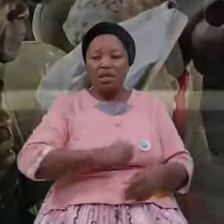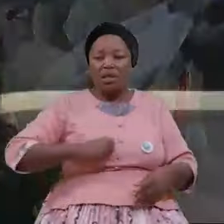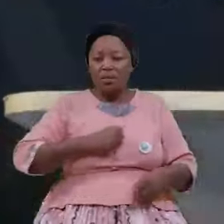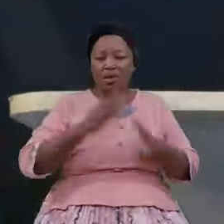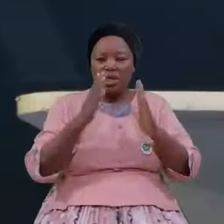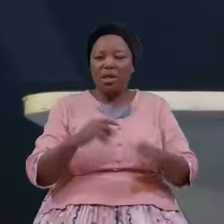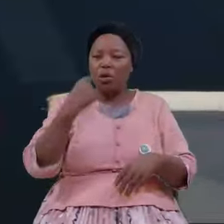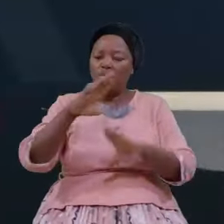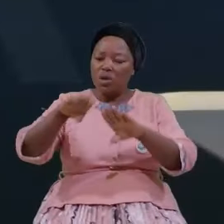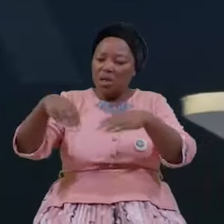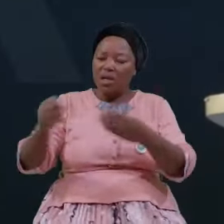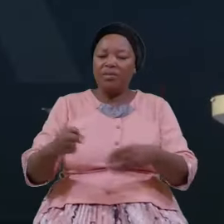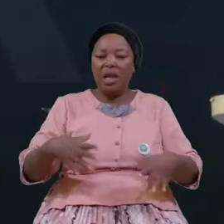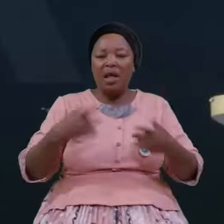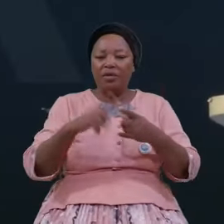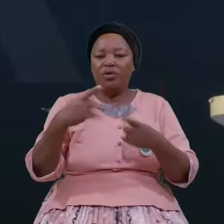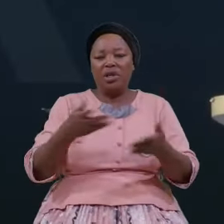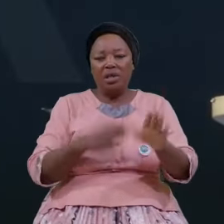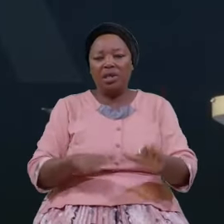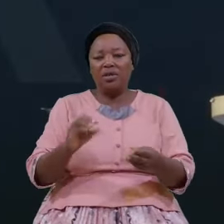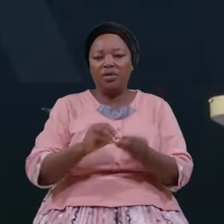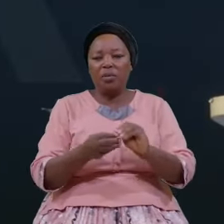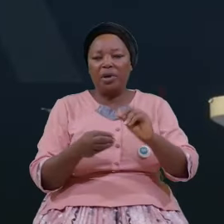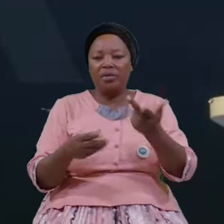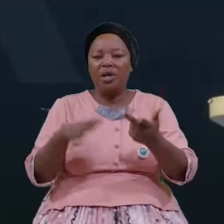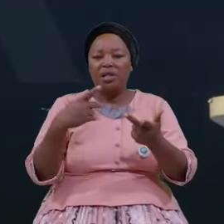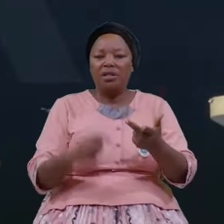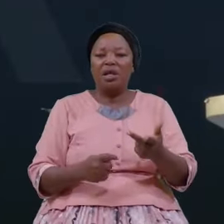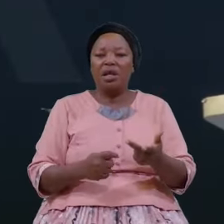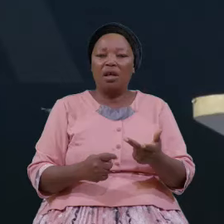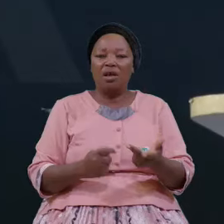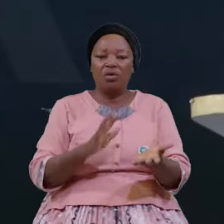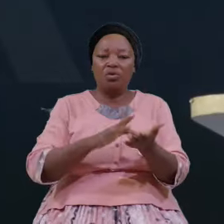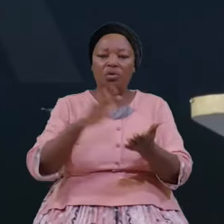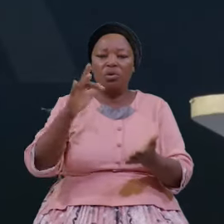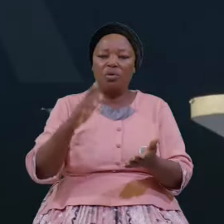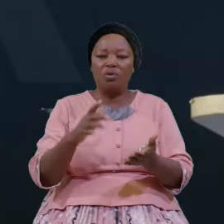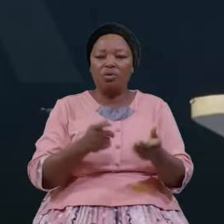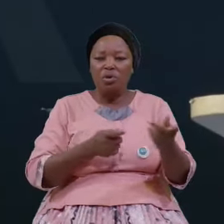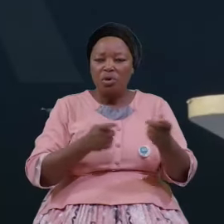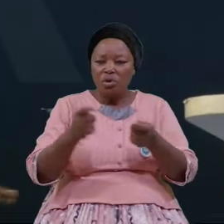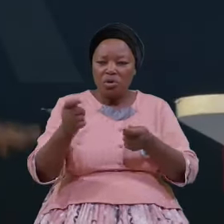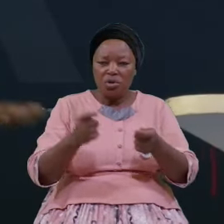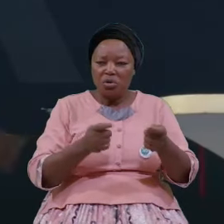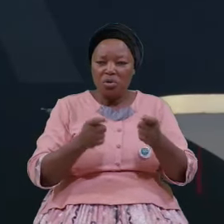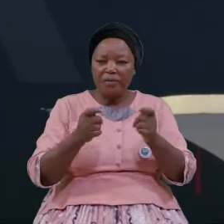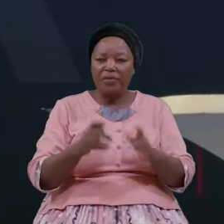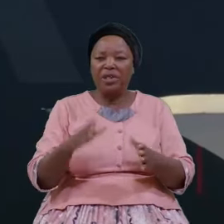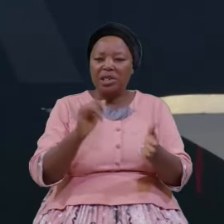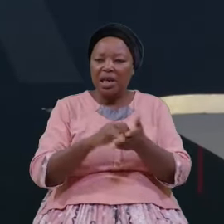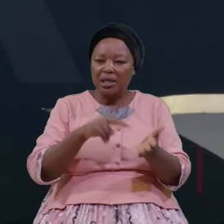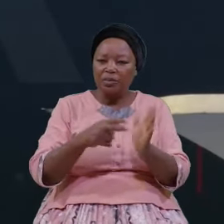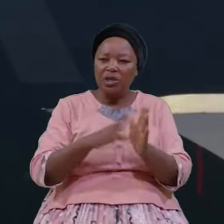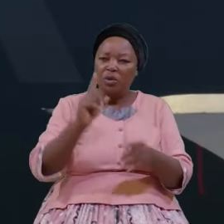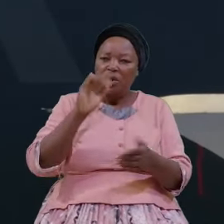life to the dead. Number three, the glorious sovereign. That means the one that has authority